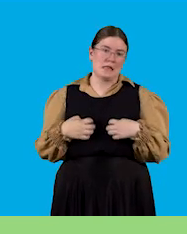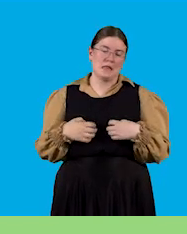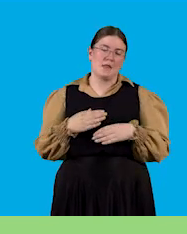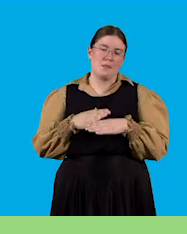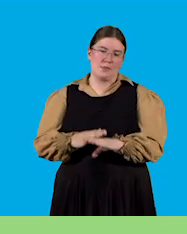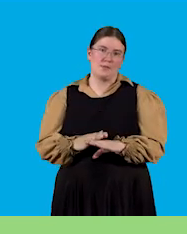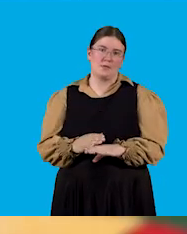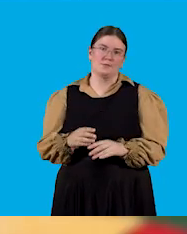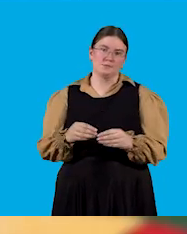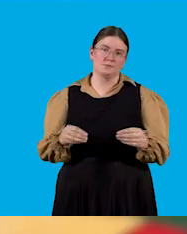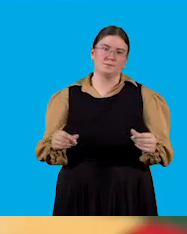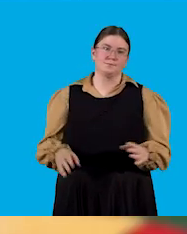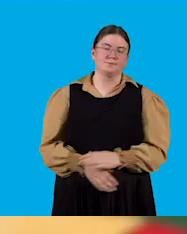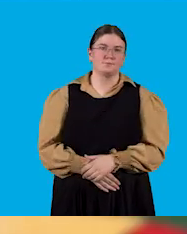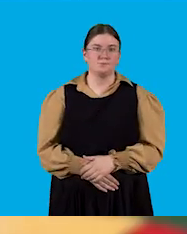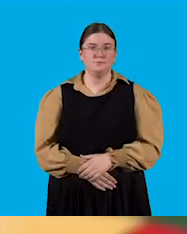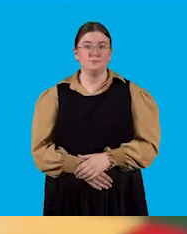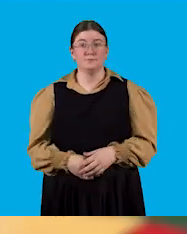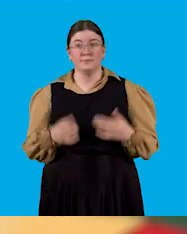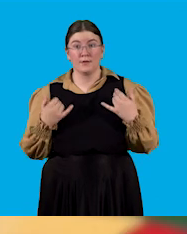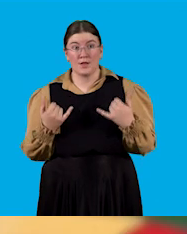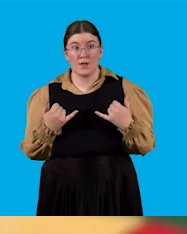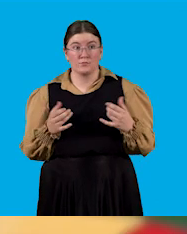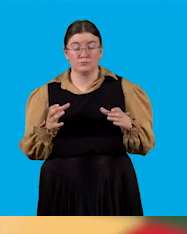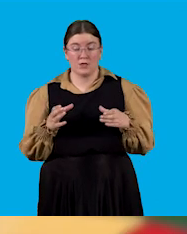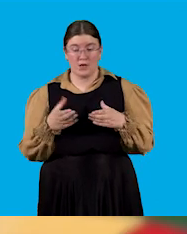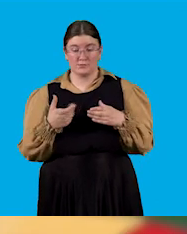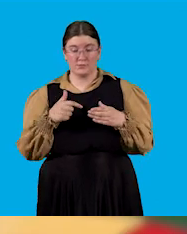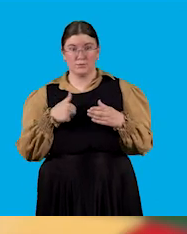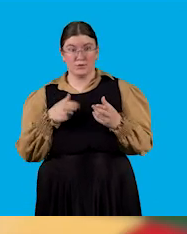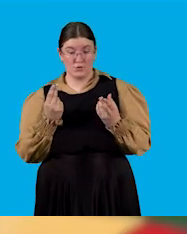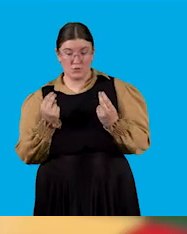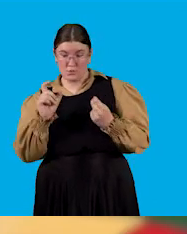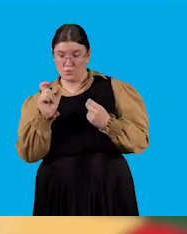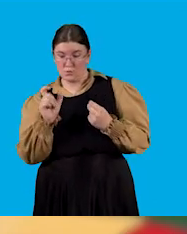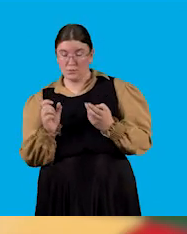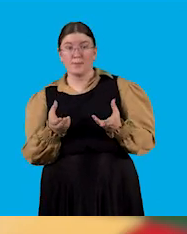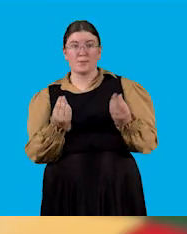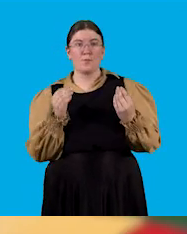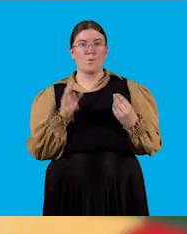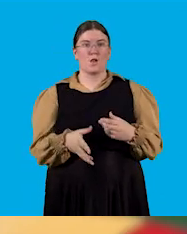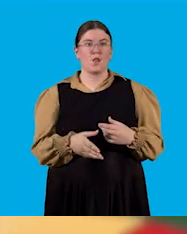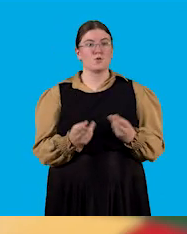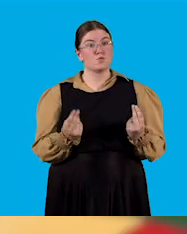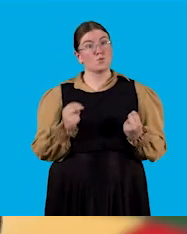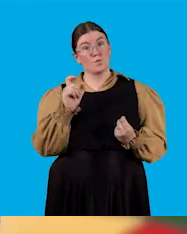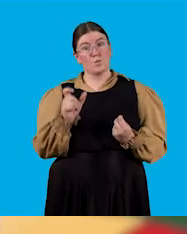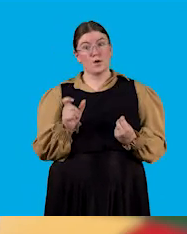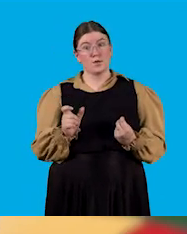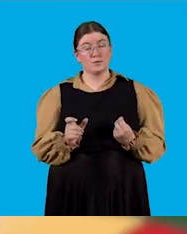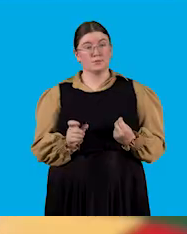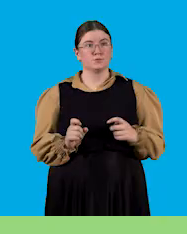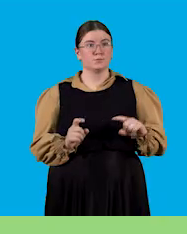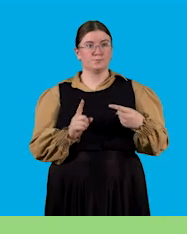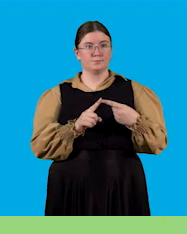the lungs. In this lesson, we are going to come across new words, and those new words include